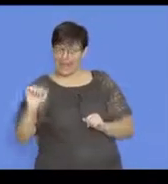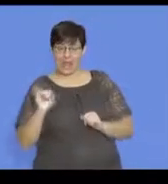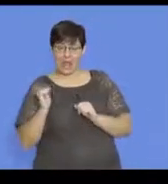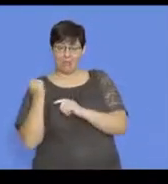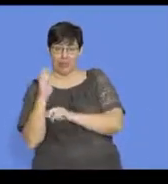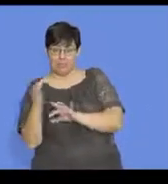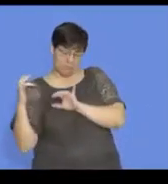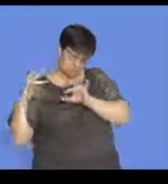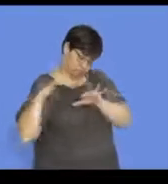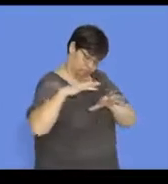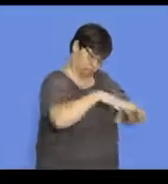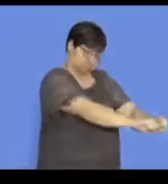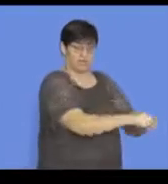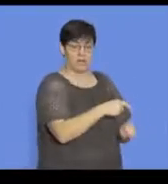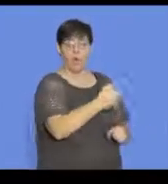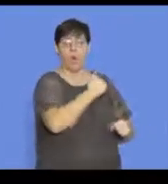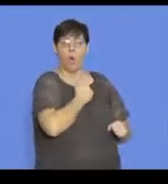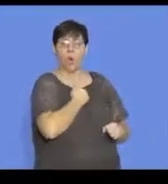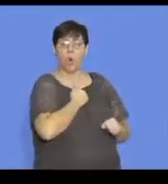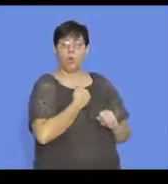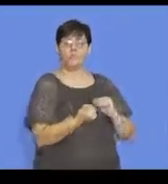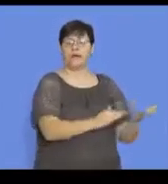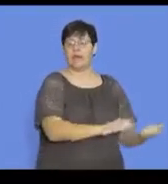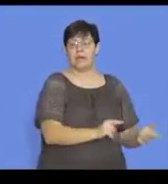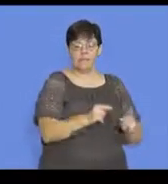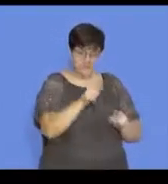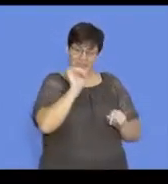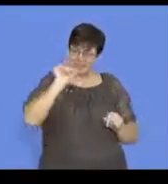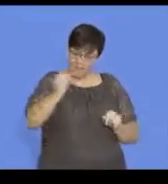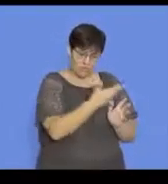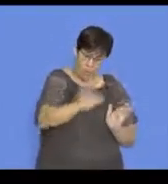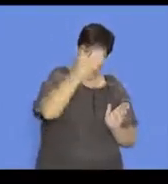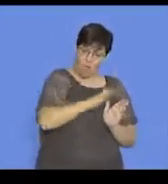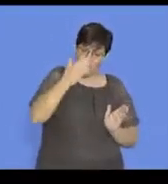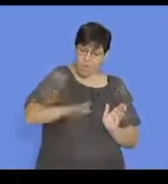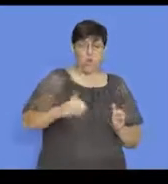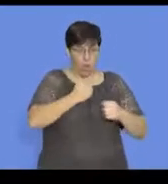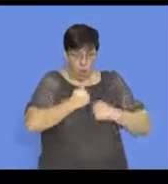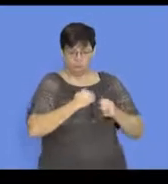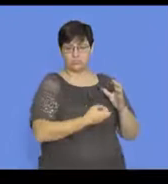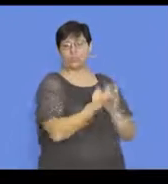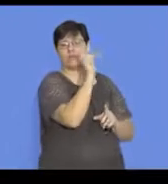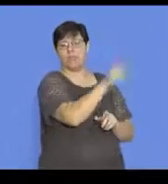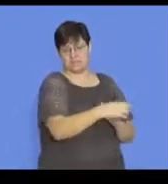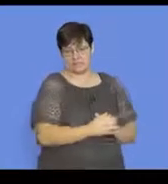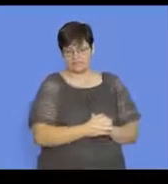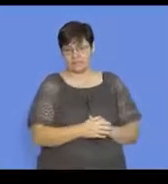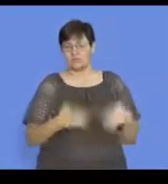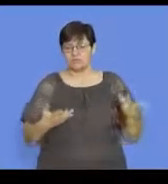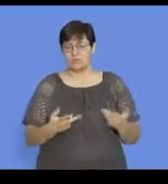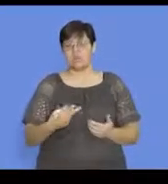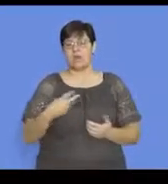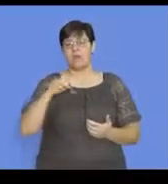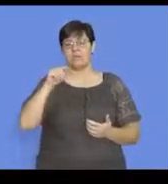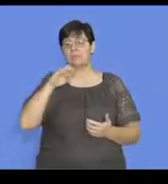reintroduce, all right, our own endemic and indigenous plants. When habitats are lost, right, for example, the Amazon forest